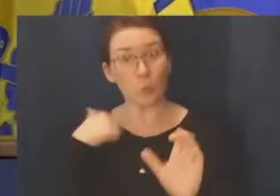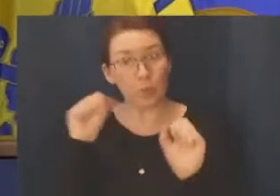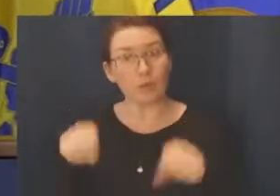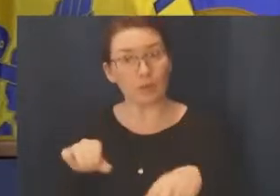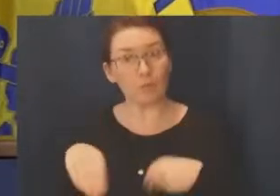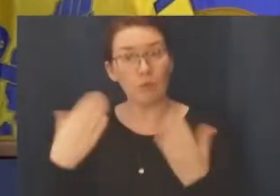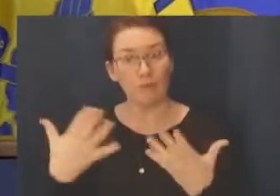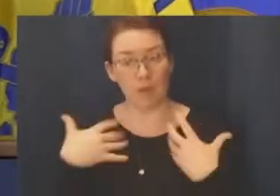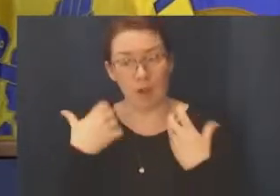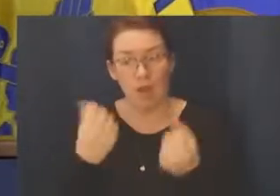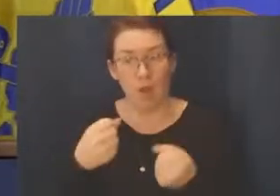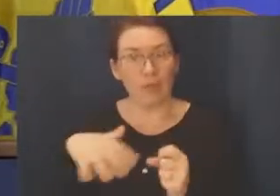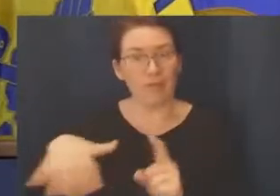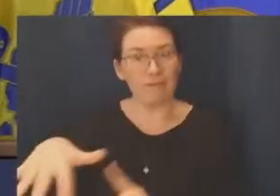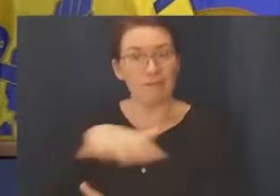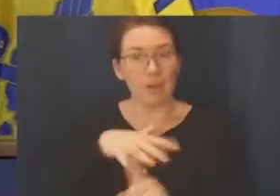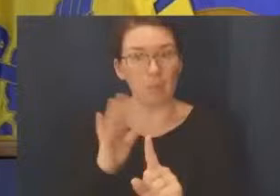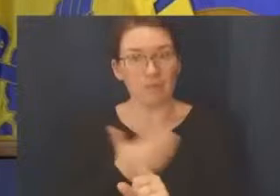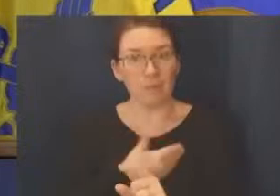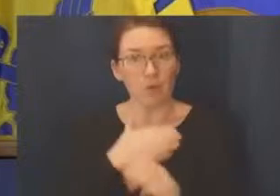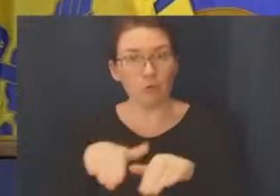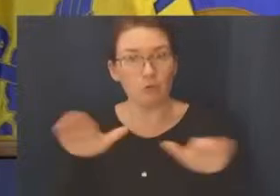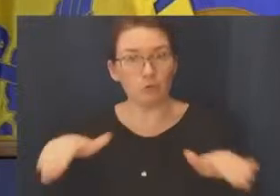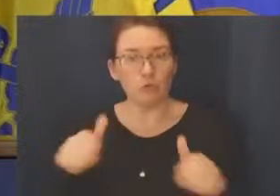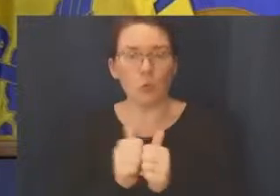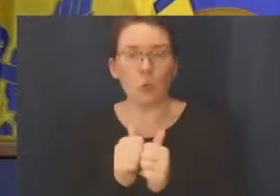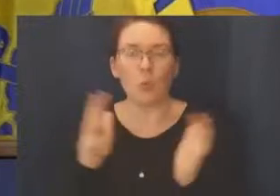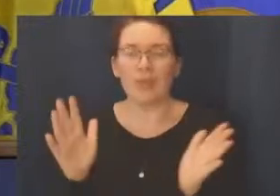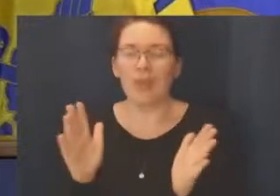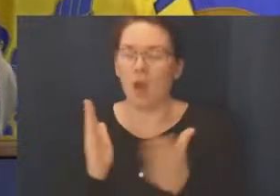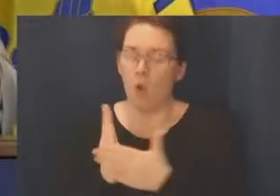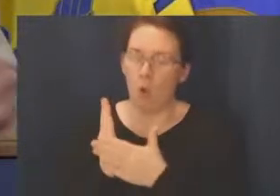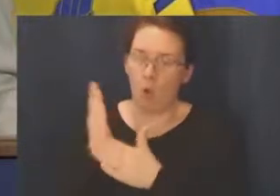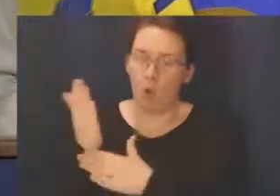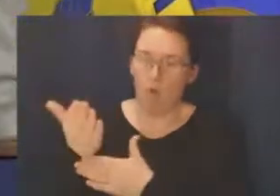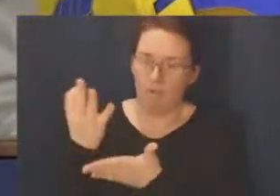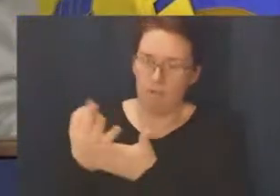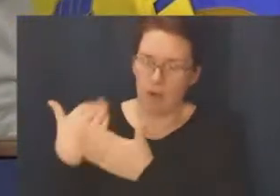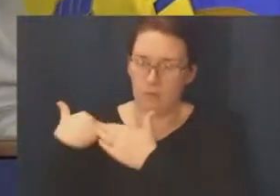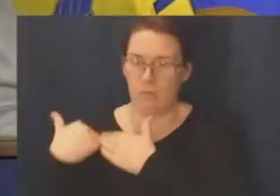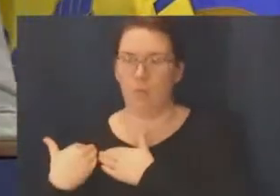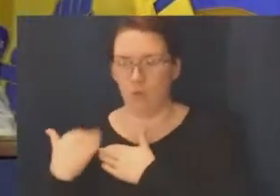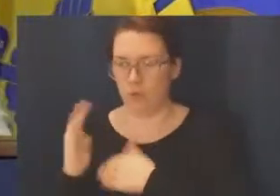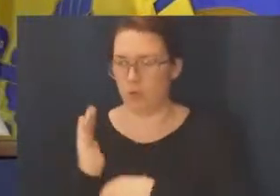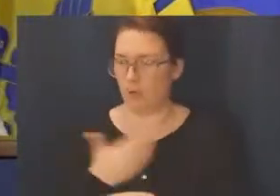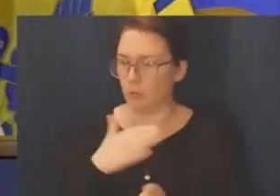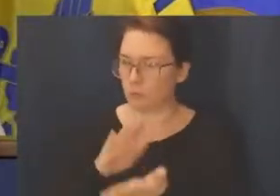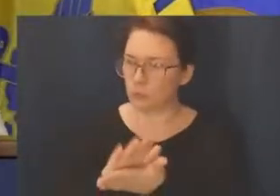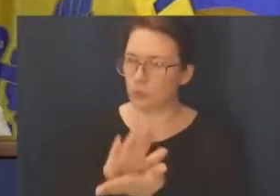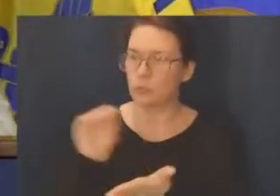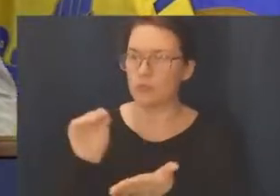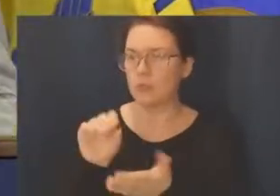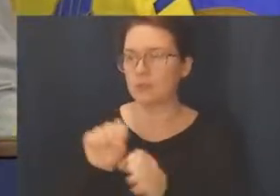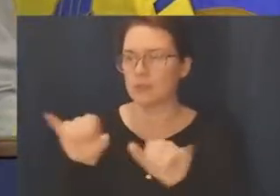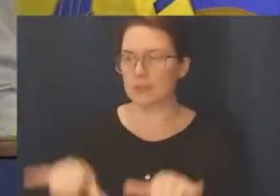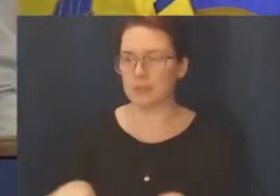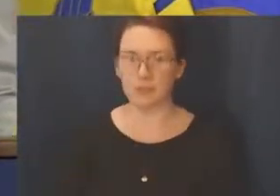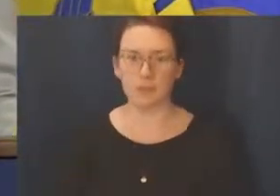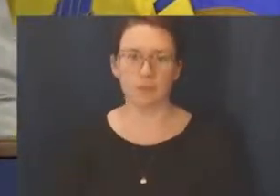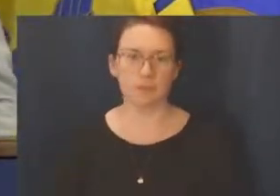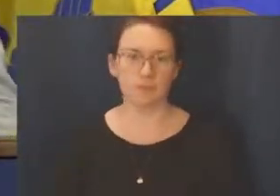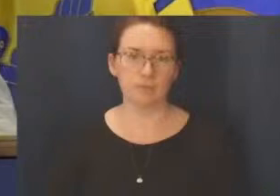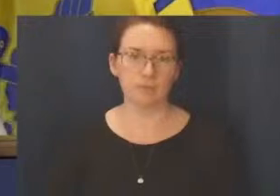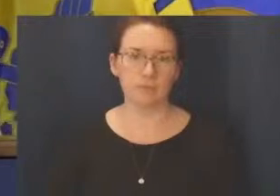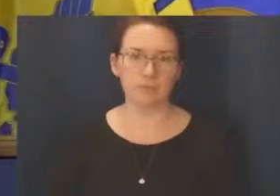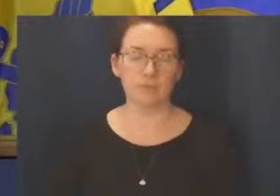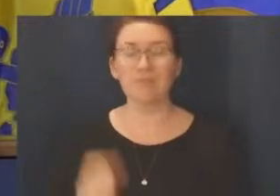for our kids without overburdening our schools and our school systems. These decisions aren't